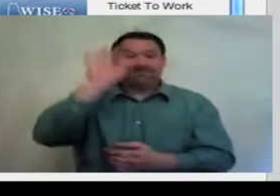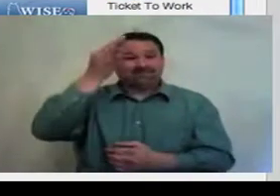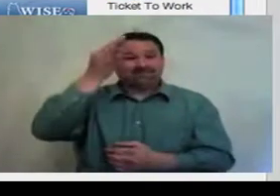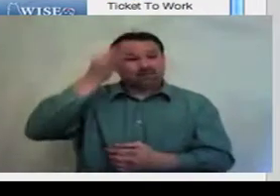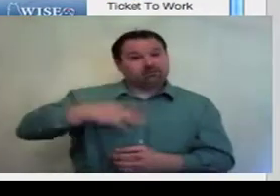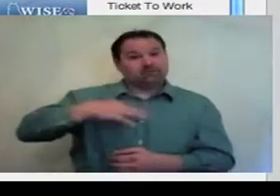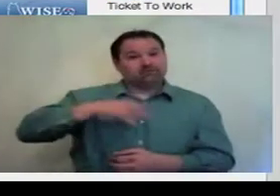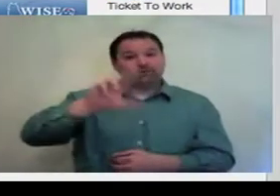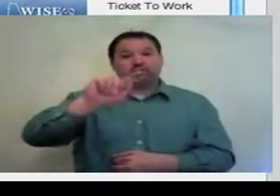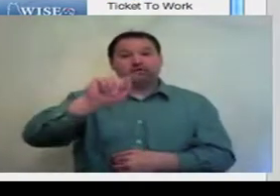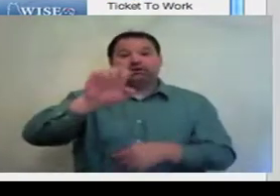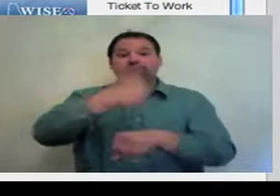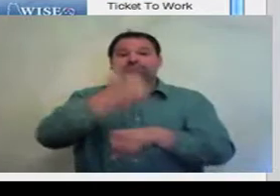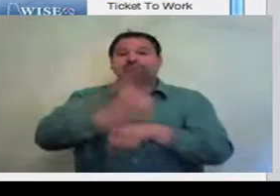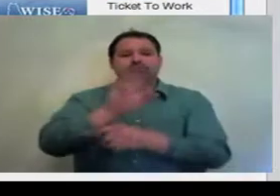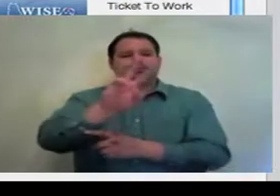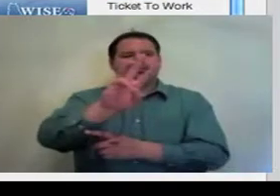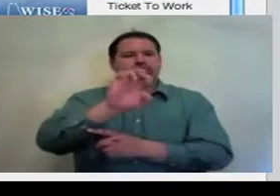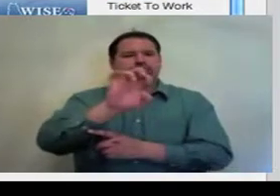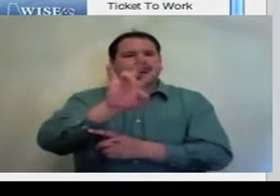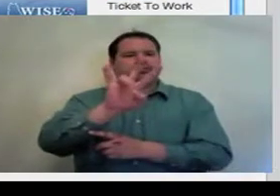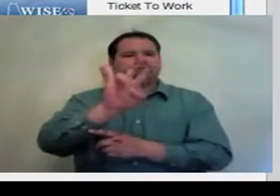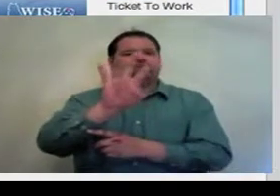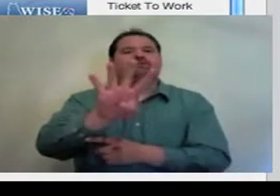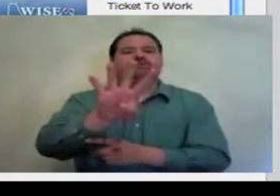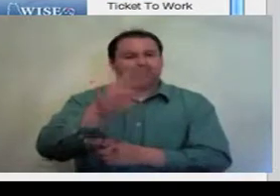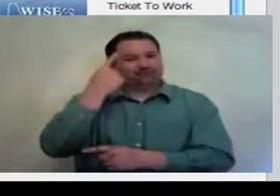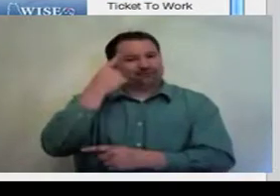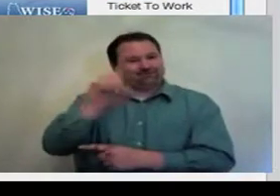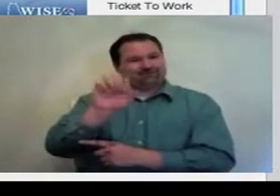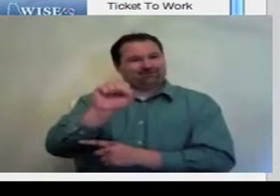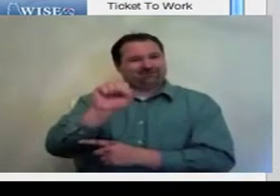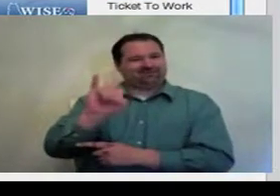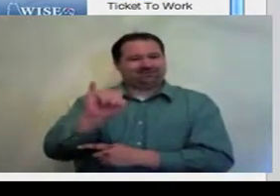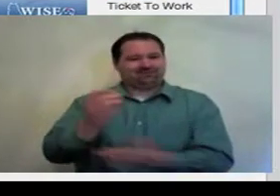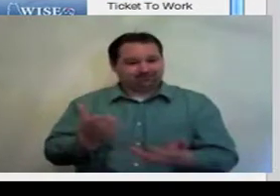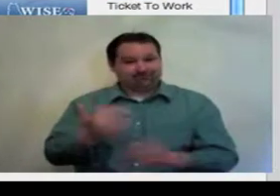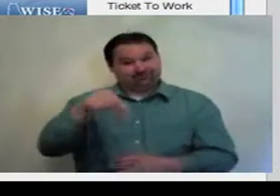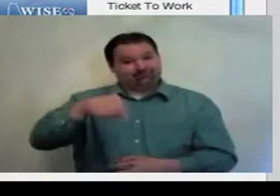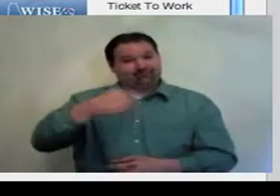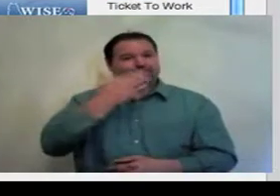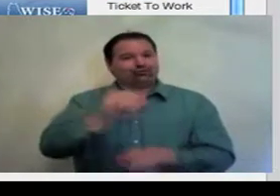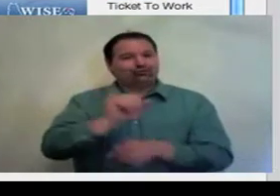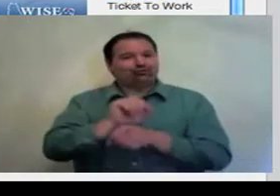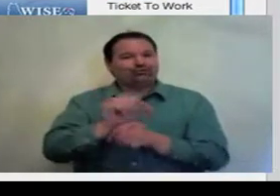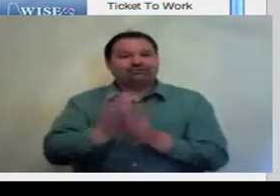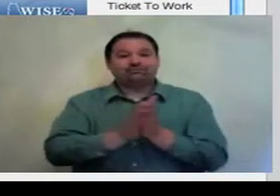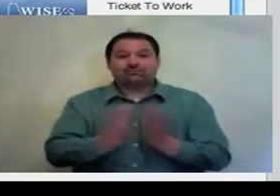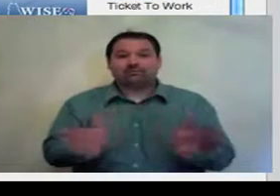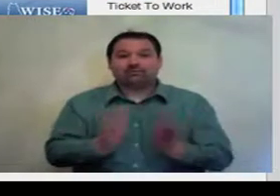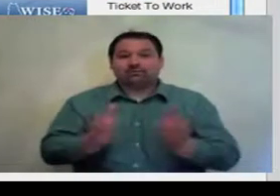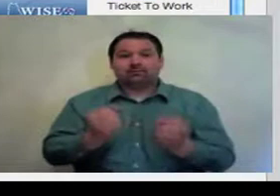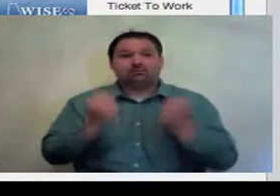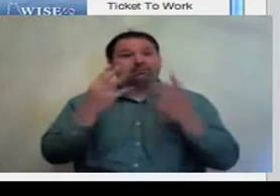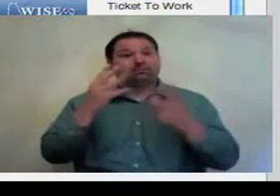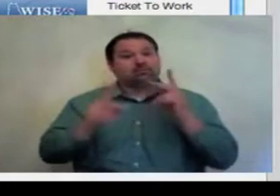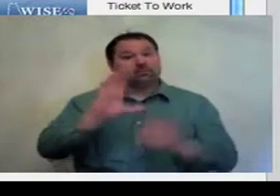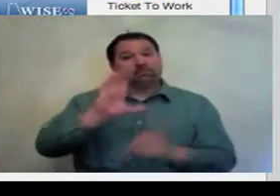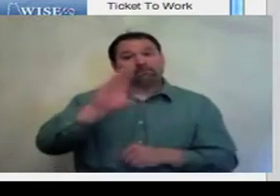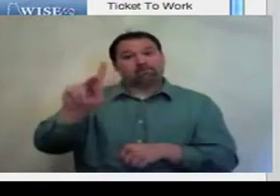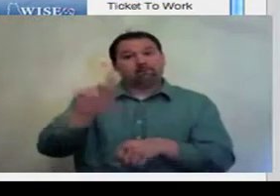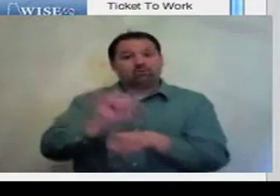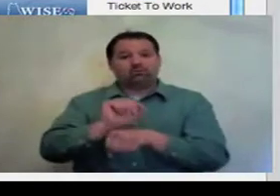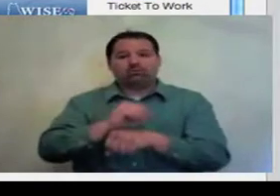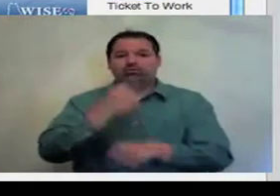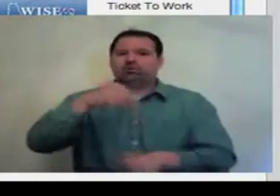federal benefit rate this year is $674 for SSI recipients. So it's a good work incentive, and for most people,